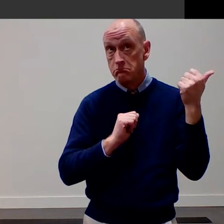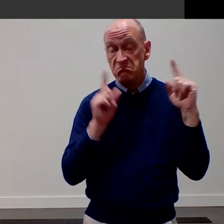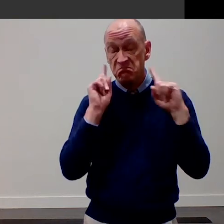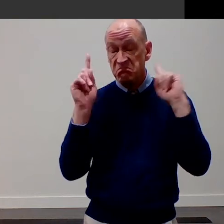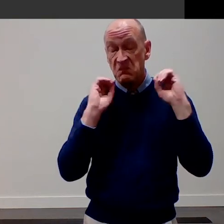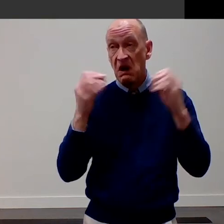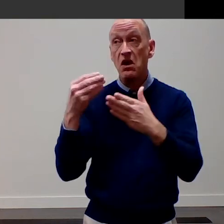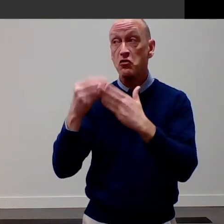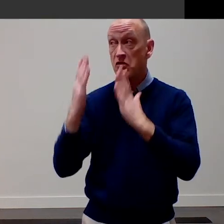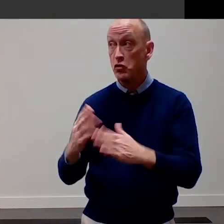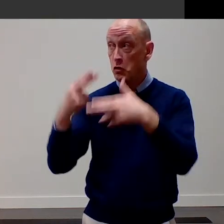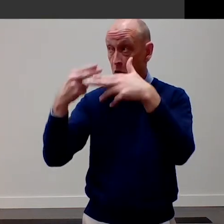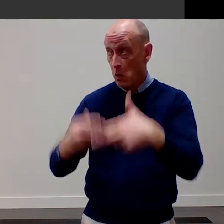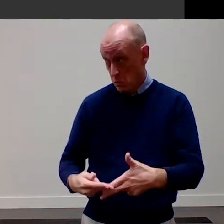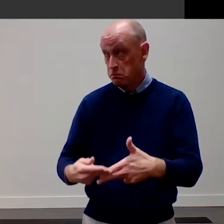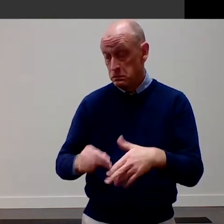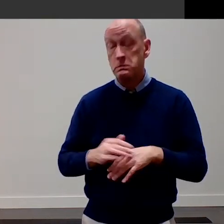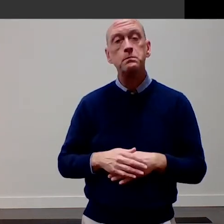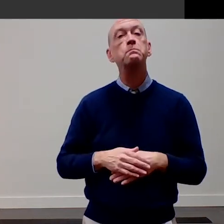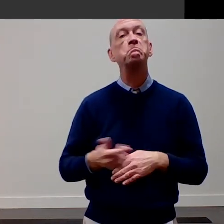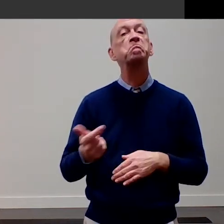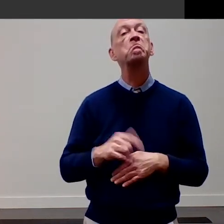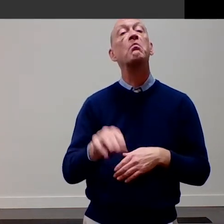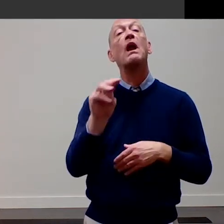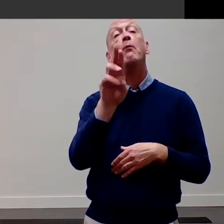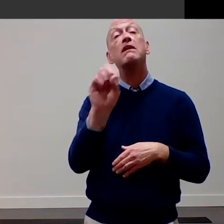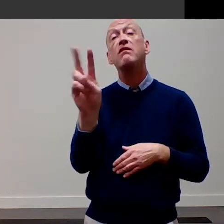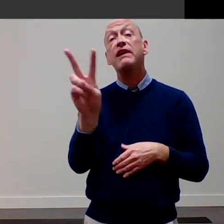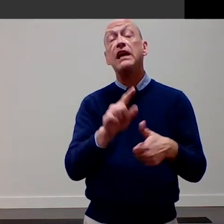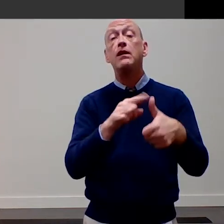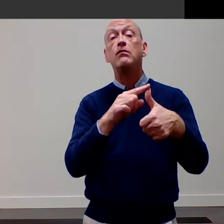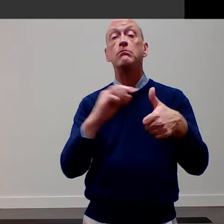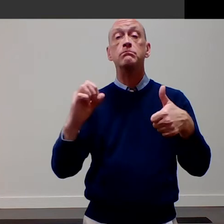Hearing none, Treasurer, please call the roll. Mrs. Barwig?